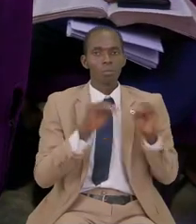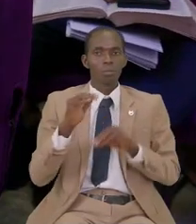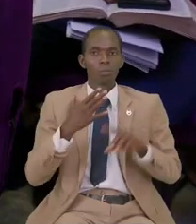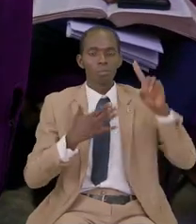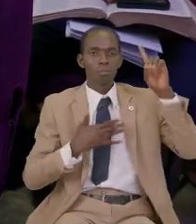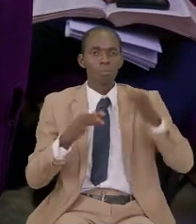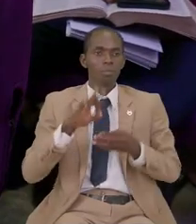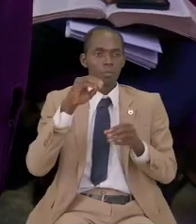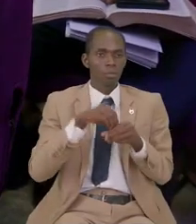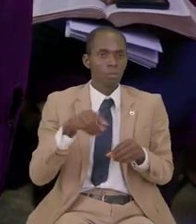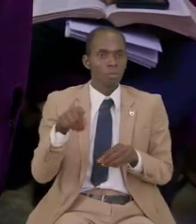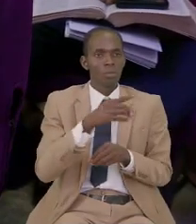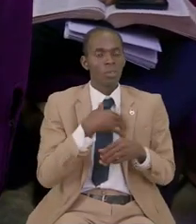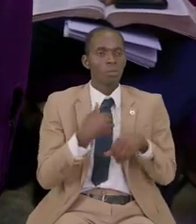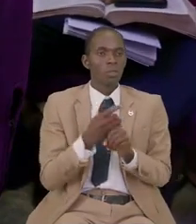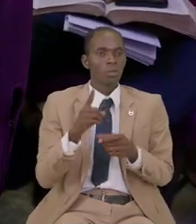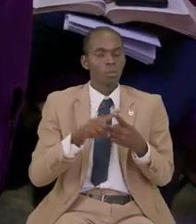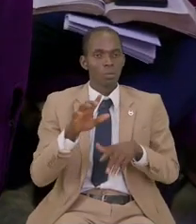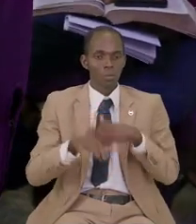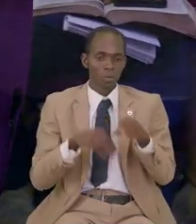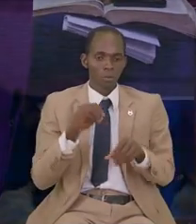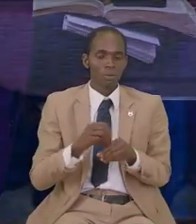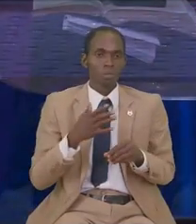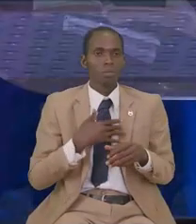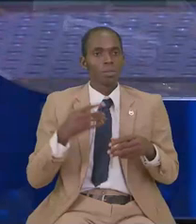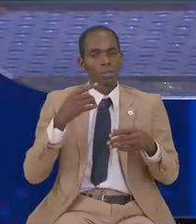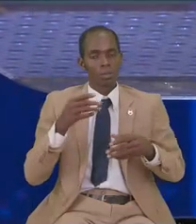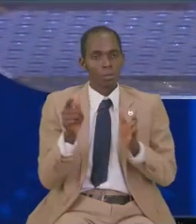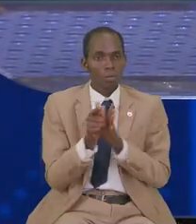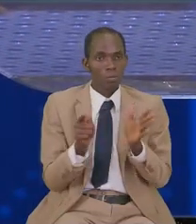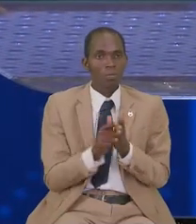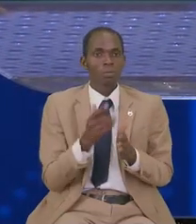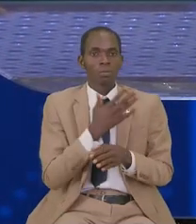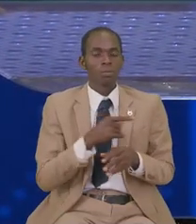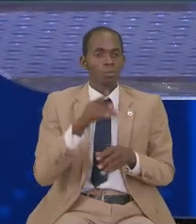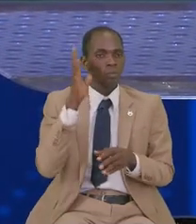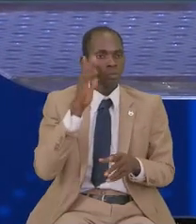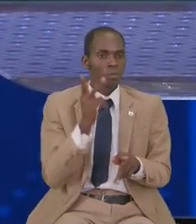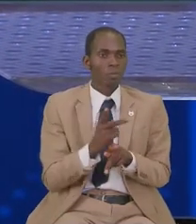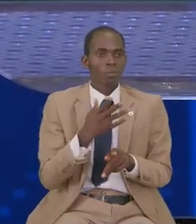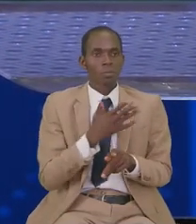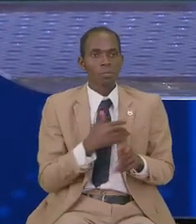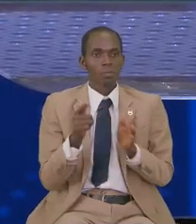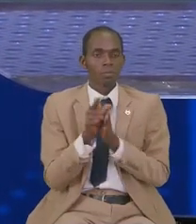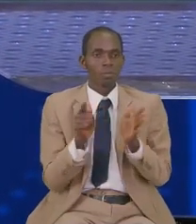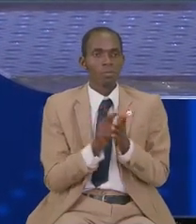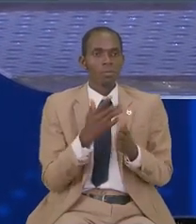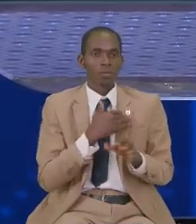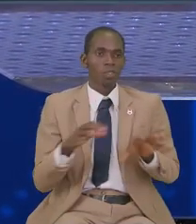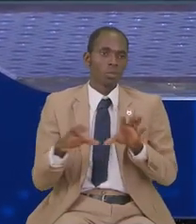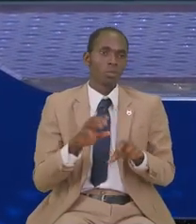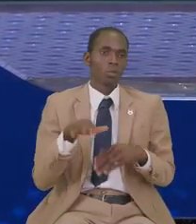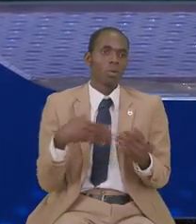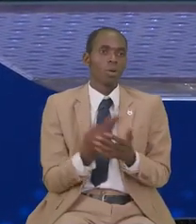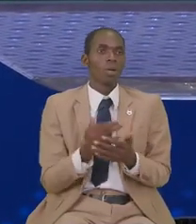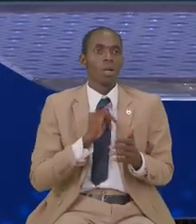and cause you to walk in my statutes, and ye shall keep my judgments and do them. I pray the grace